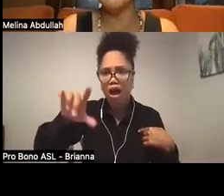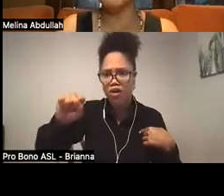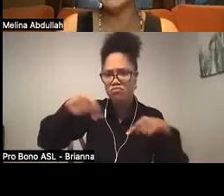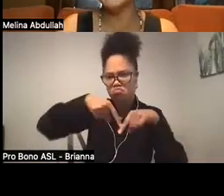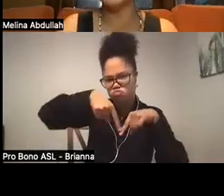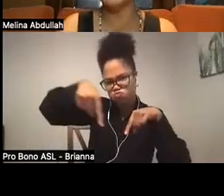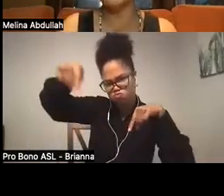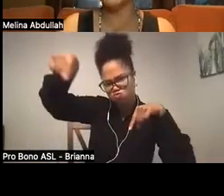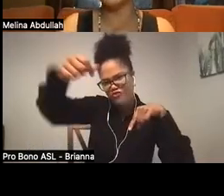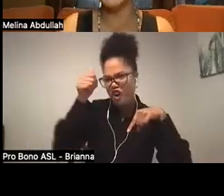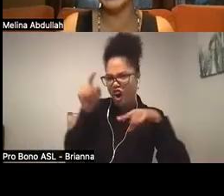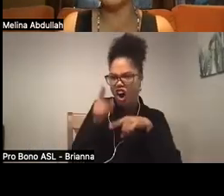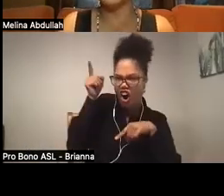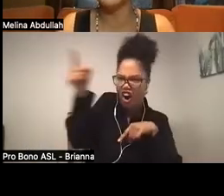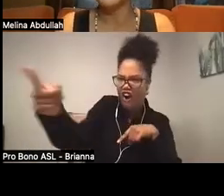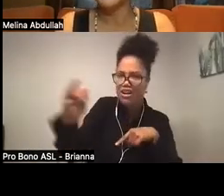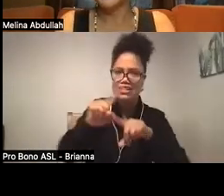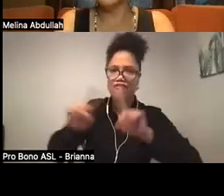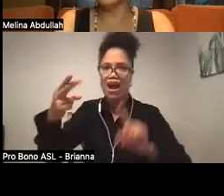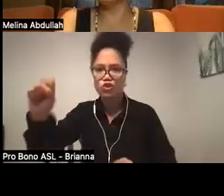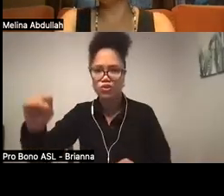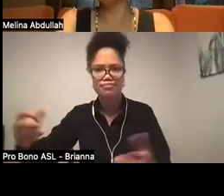on my block and remembers what happened.